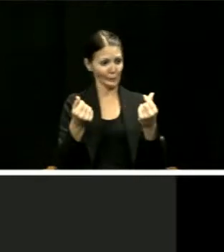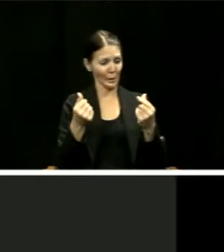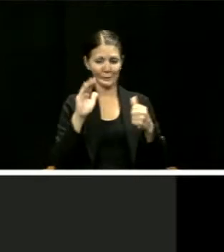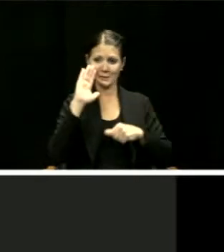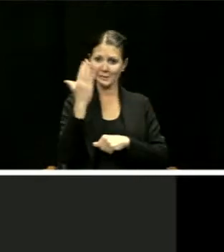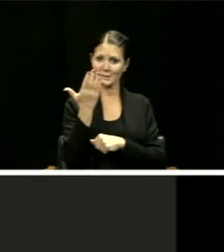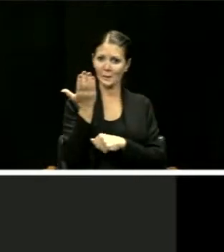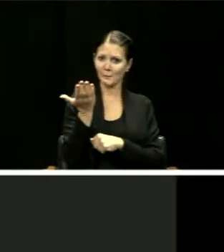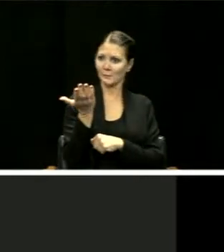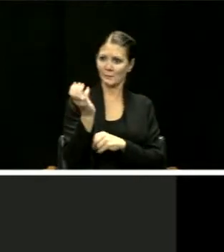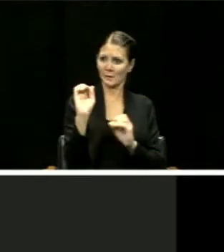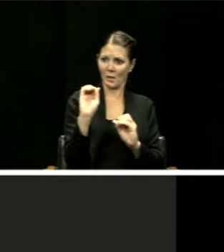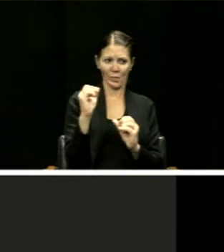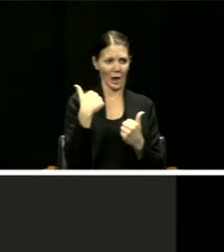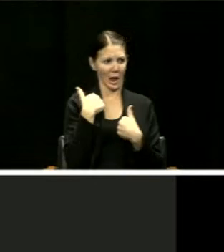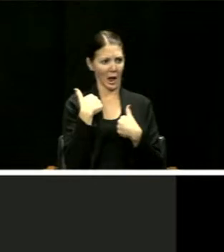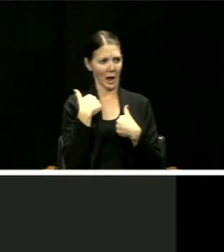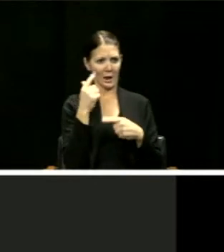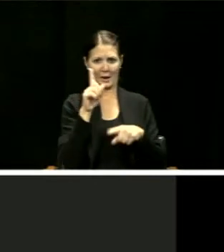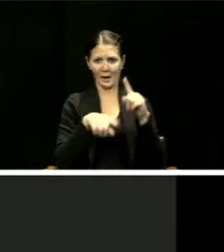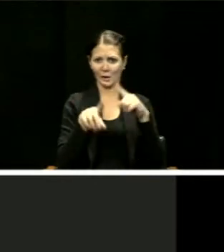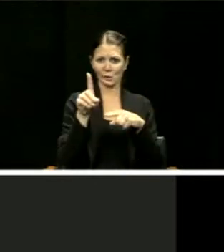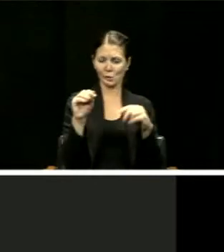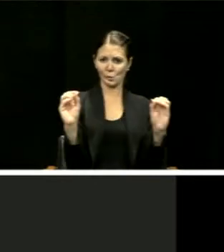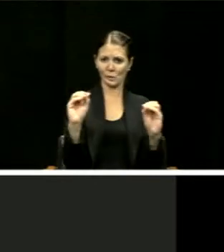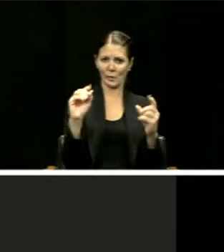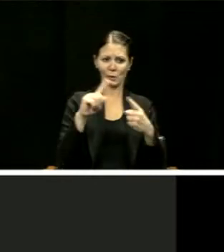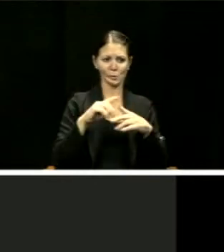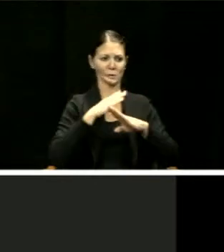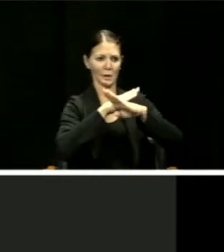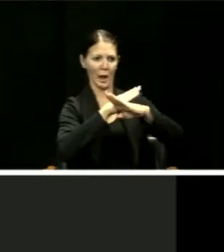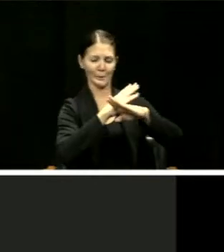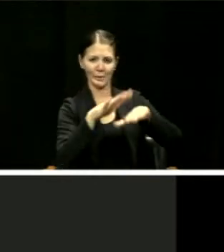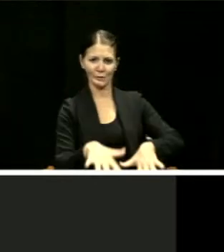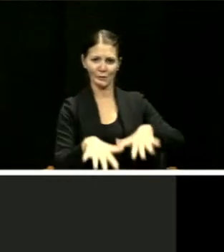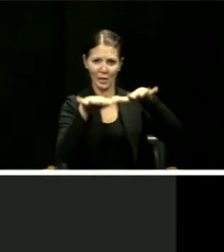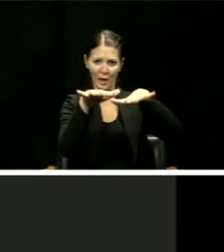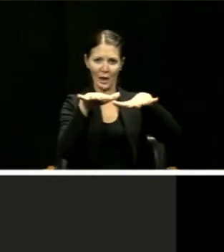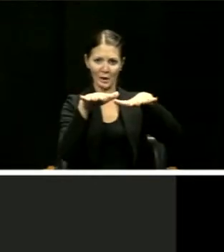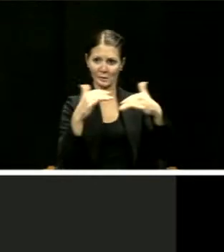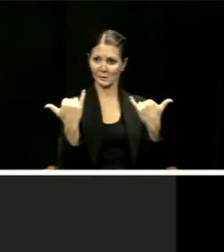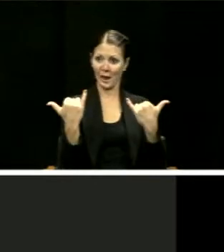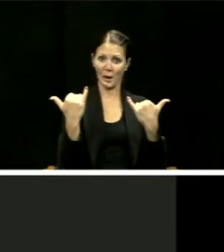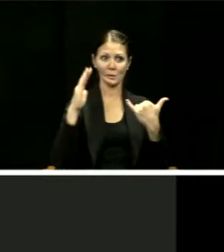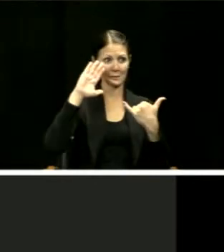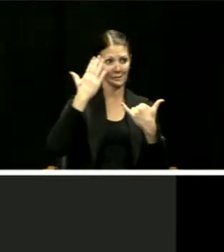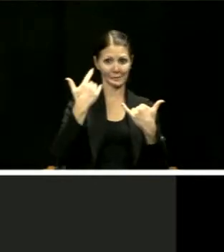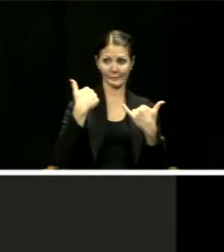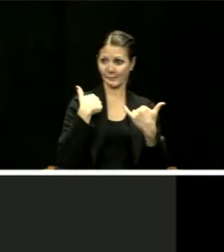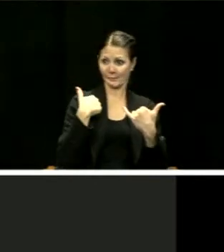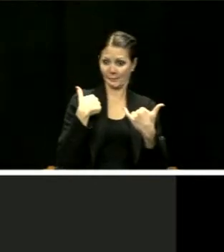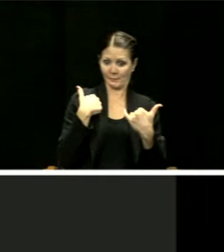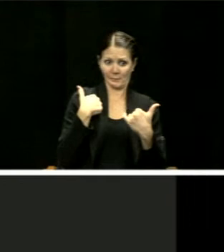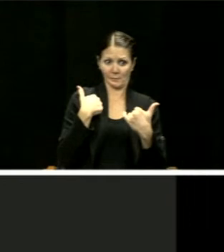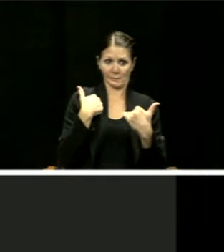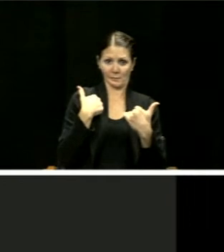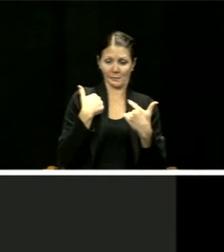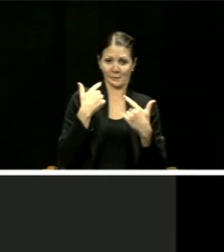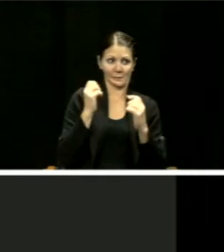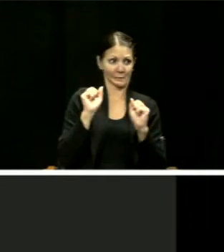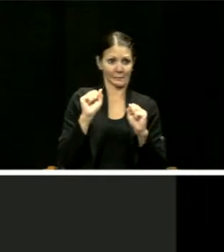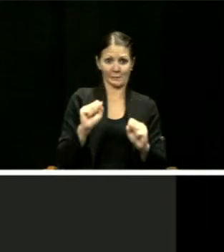there's nothing I can do to stop the flooding, that it's out of my, I can put